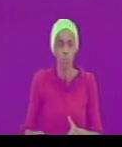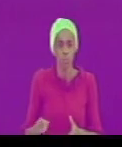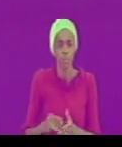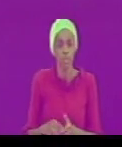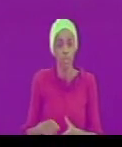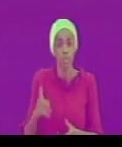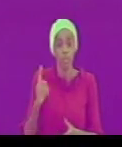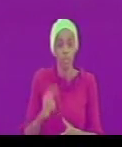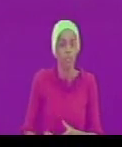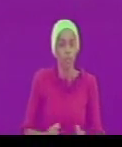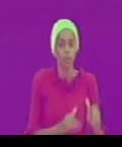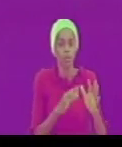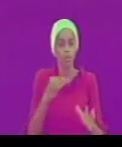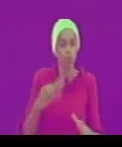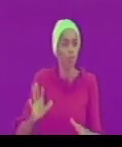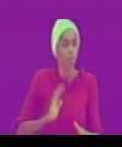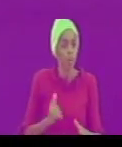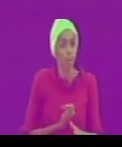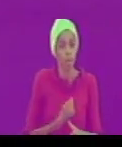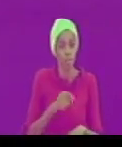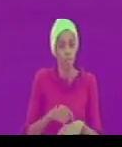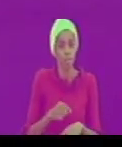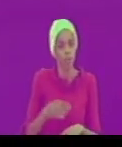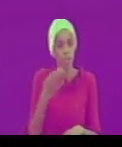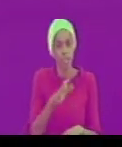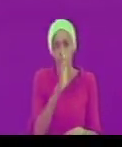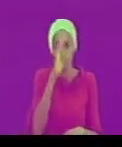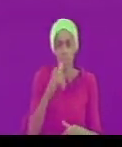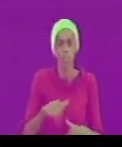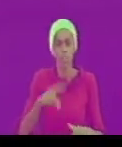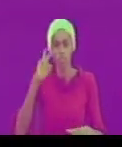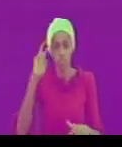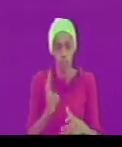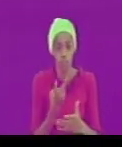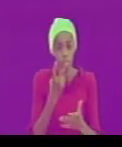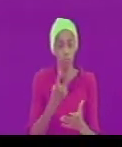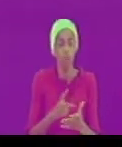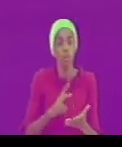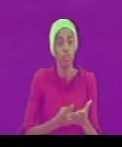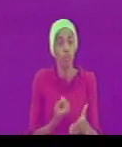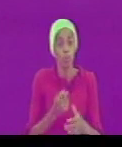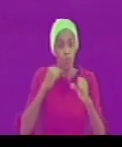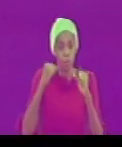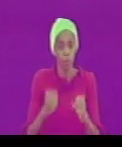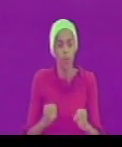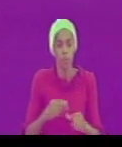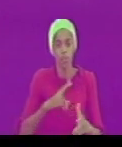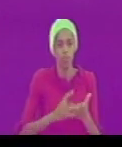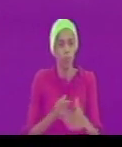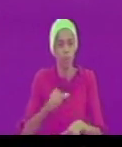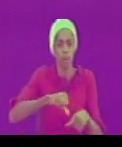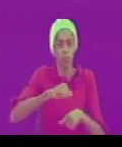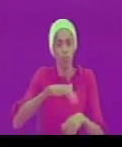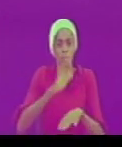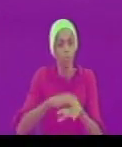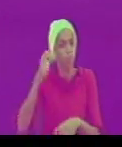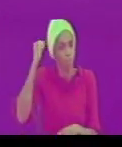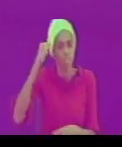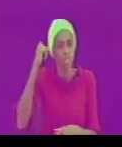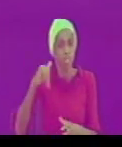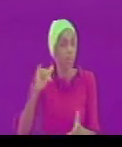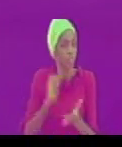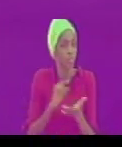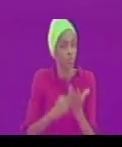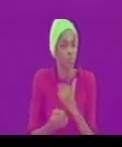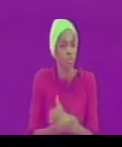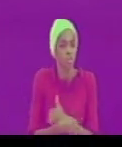double anointing of God upon his life. So that today, calamity will stop. Today, deformity will stop. Today, infirmity will stop. Open